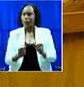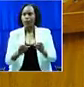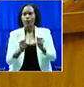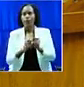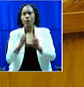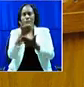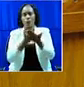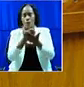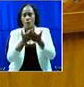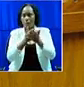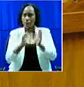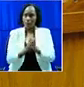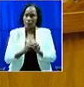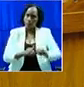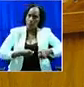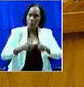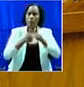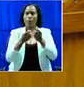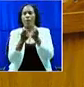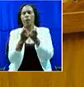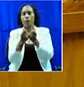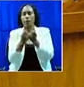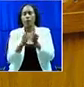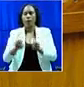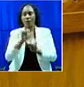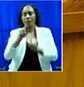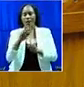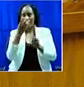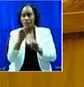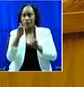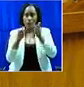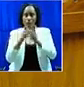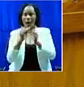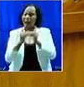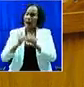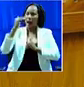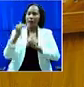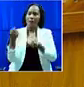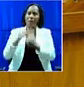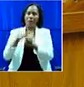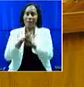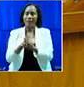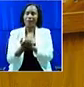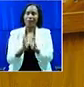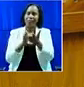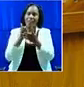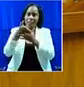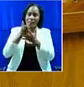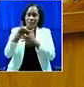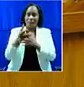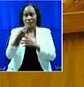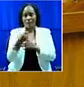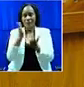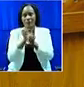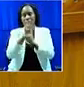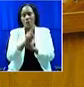Africa needs to focus on a few high-impact interventions to ensure that they are